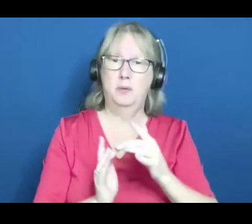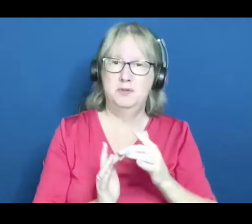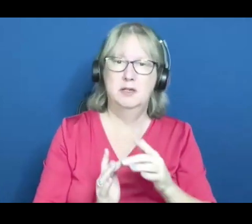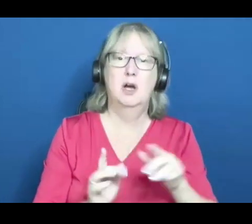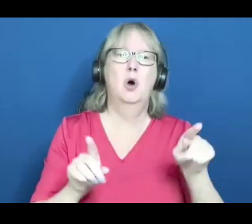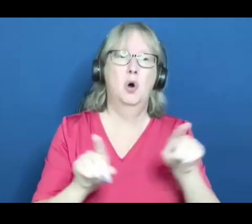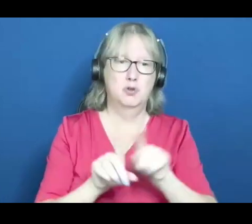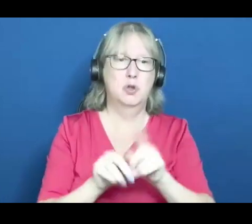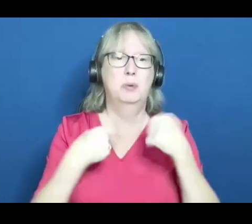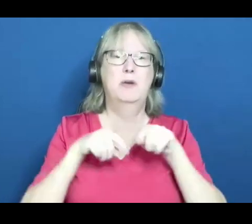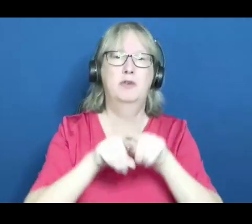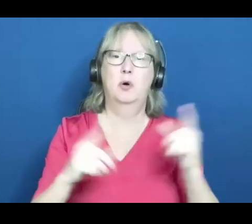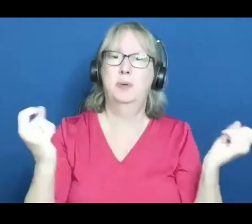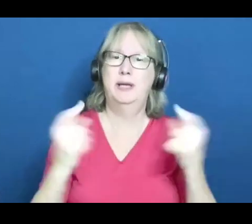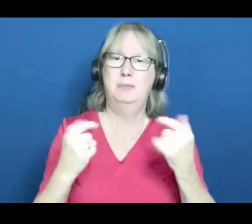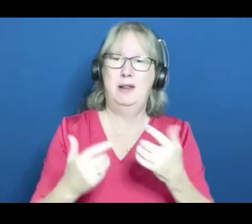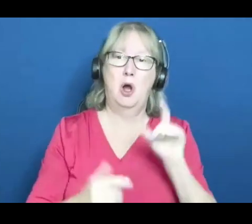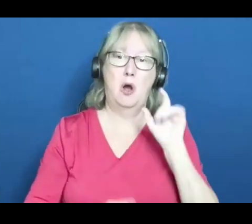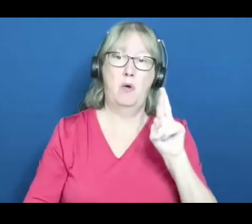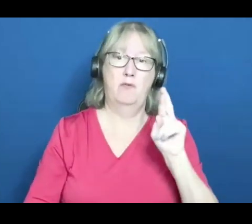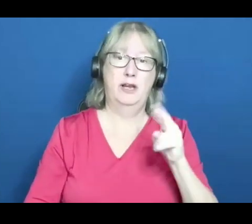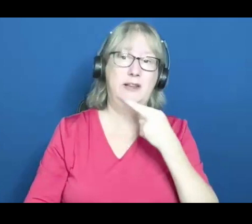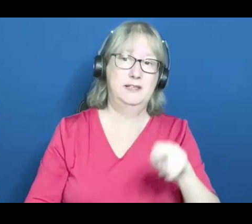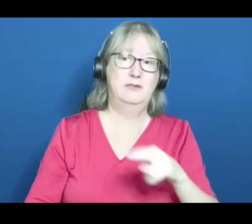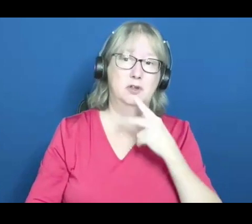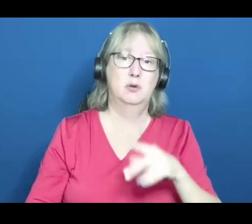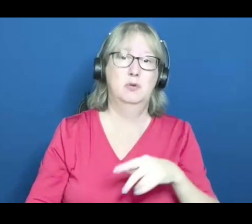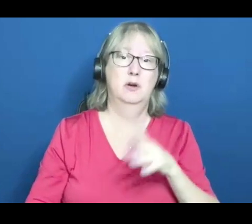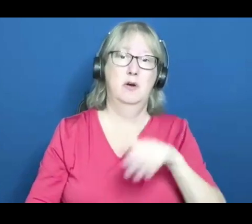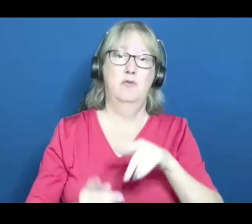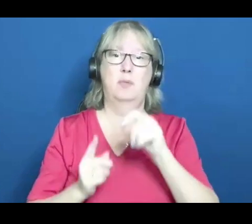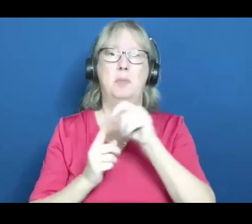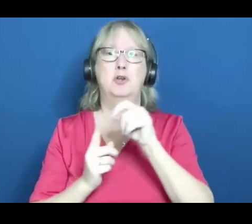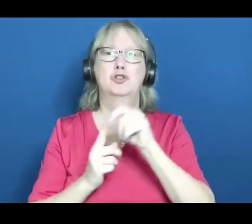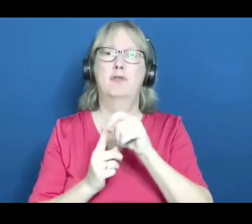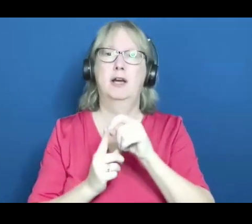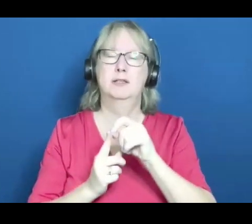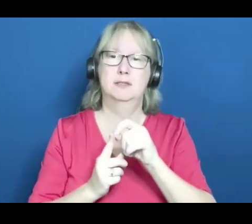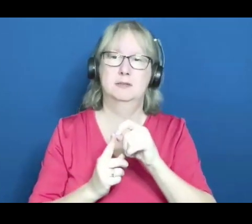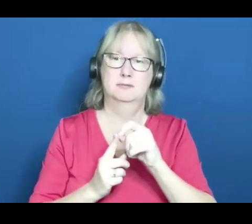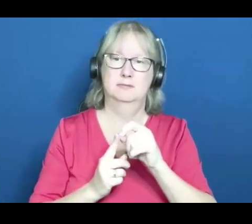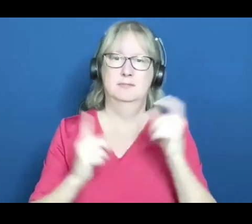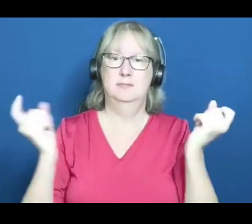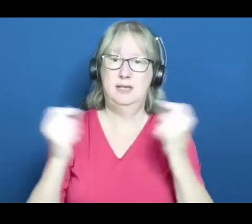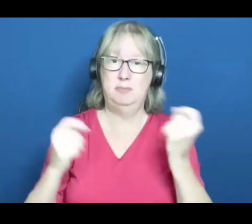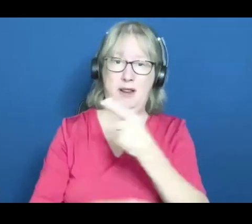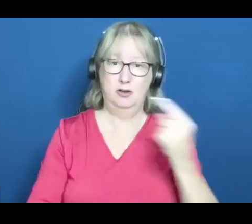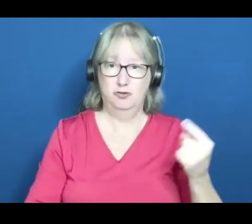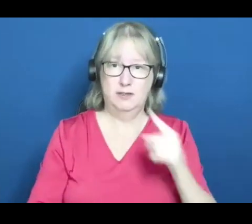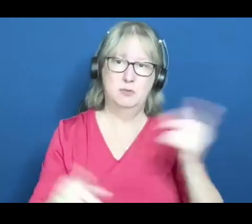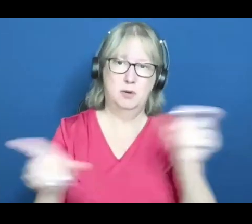will be a follow-up email, hopefully later today, this afternoon, centrally from the Posturite mailbox with some